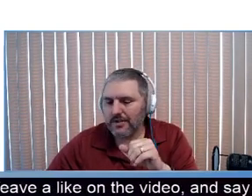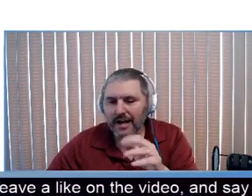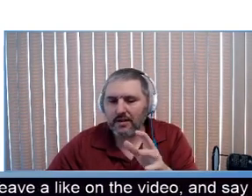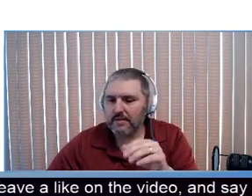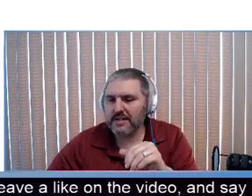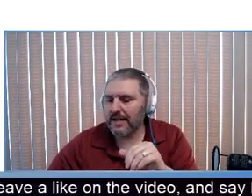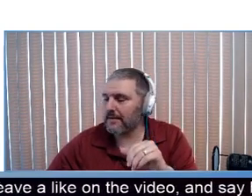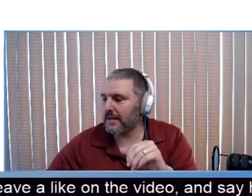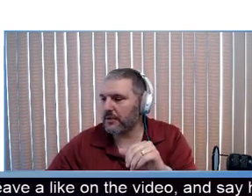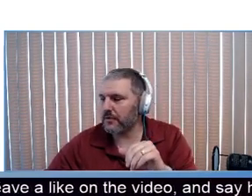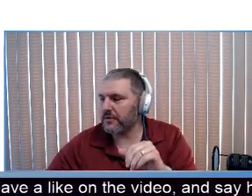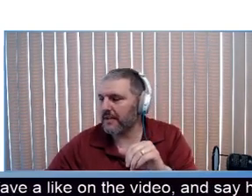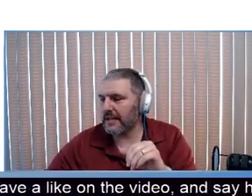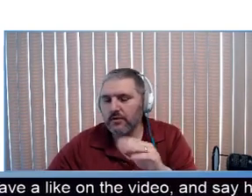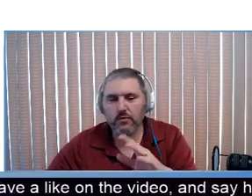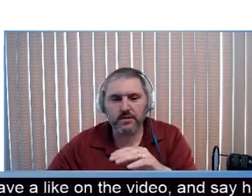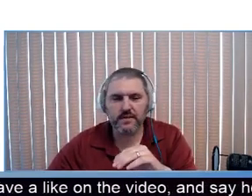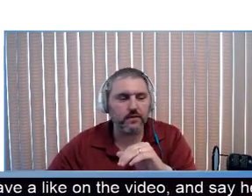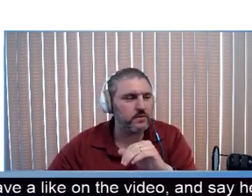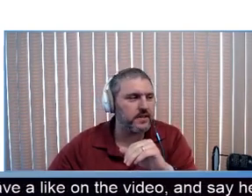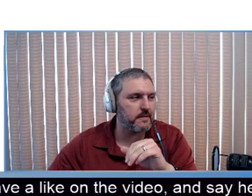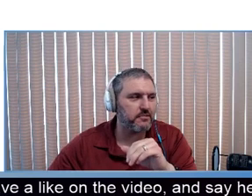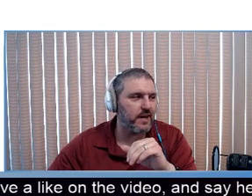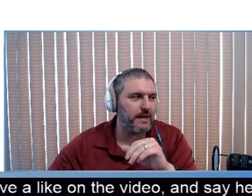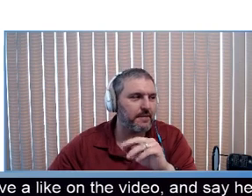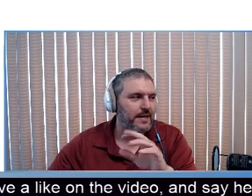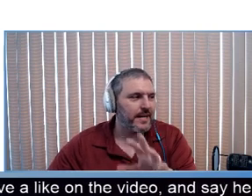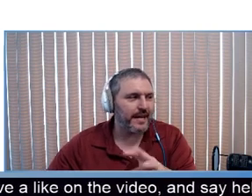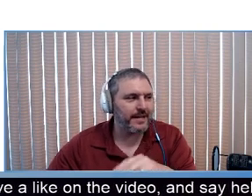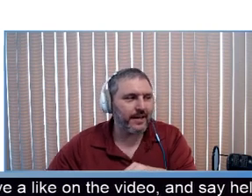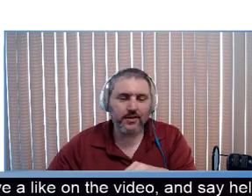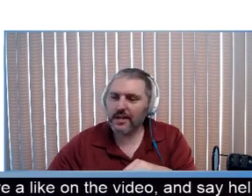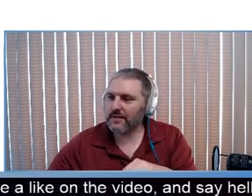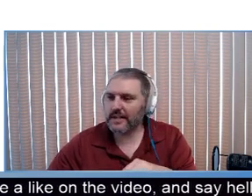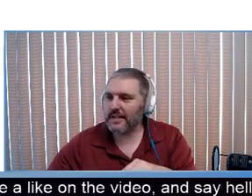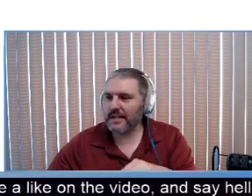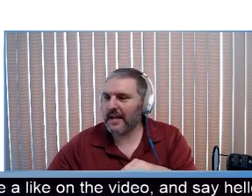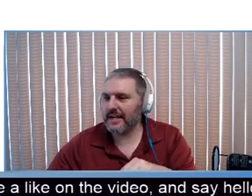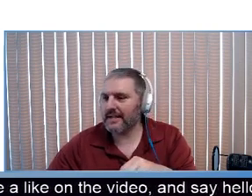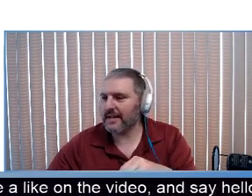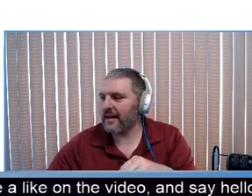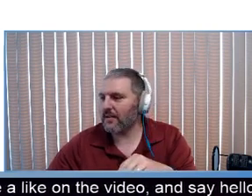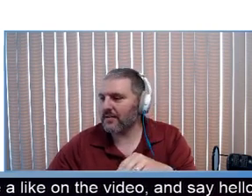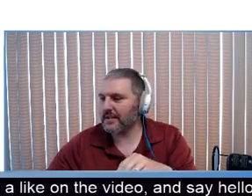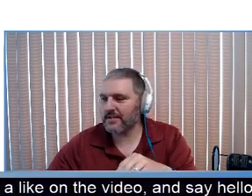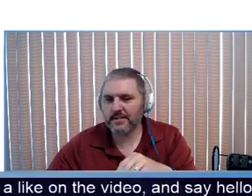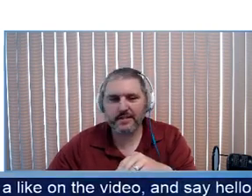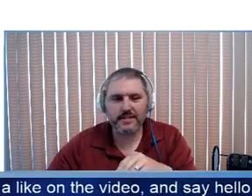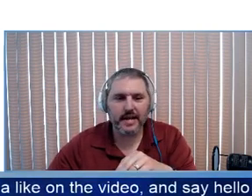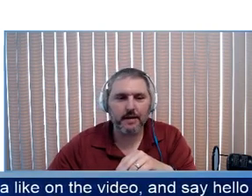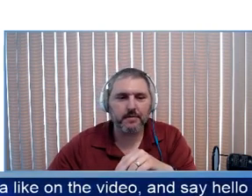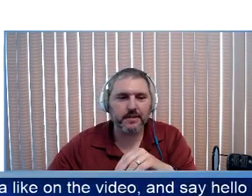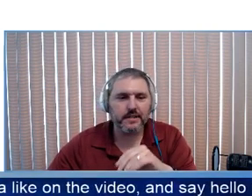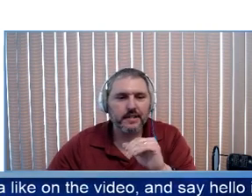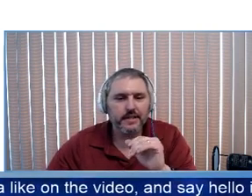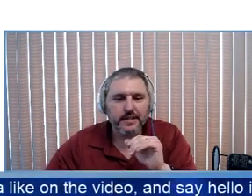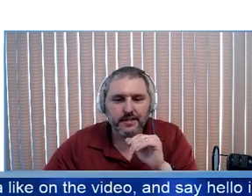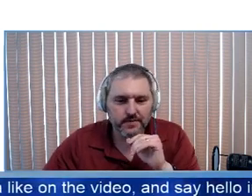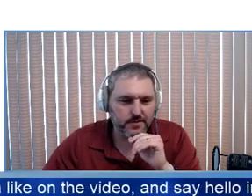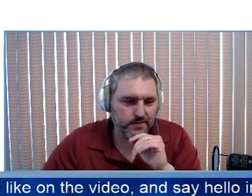yeah, it's too, I don't have time to have Luke do that. Luke works a full-time job. And I'll never get it edited out. It just doesn't